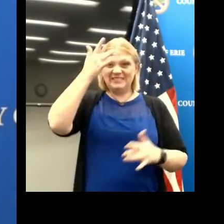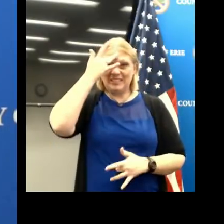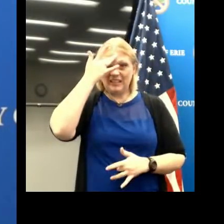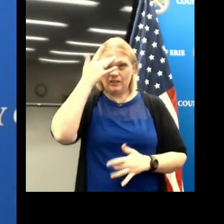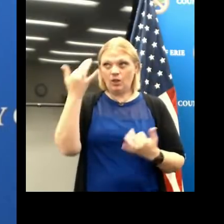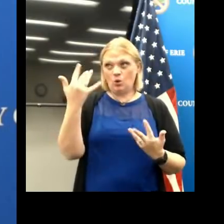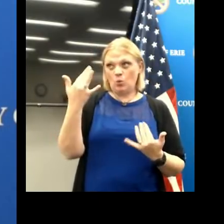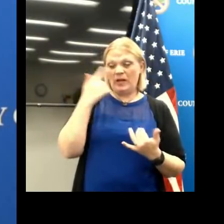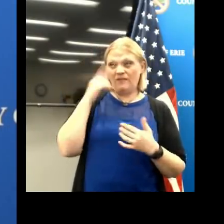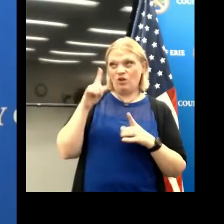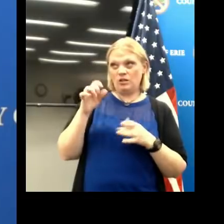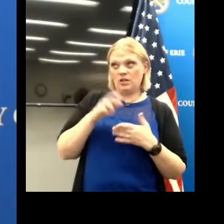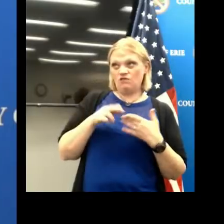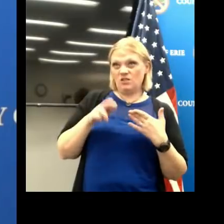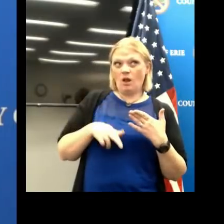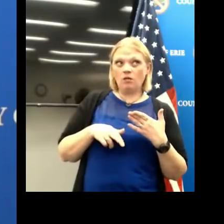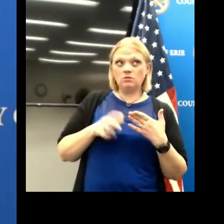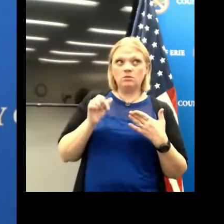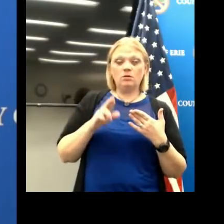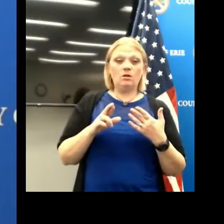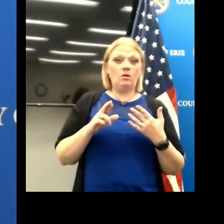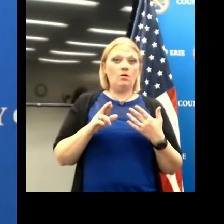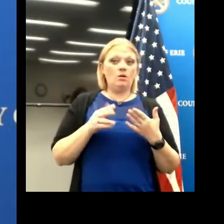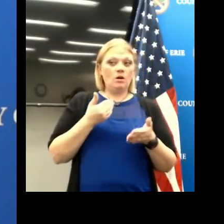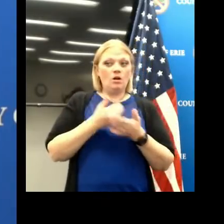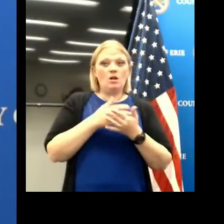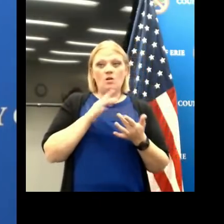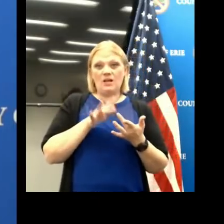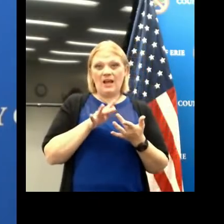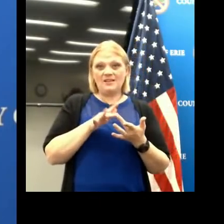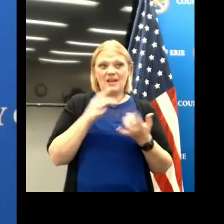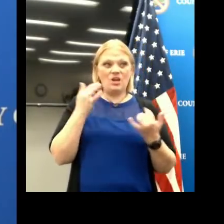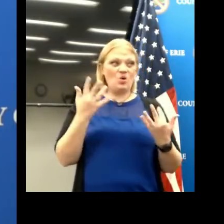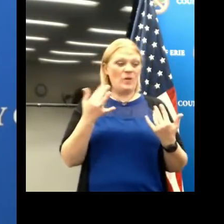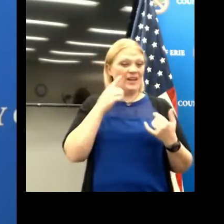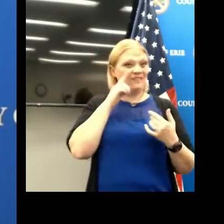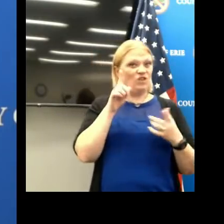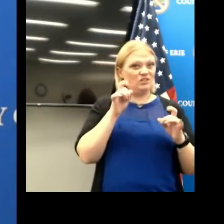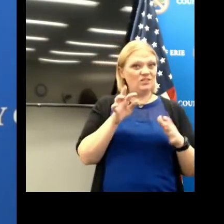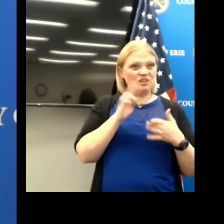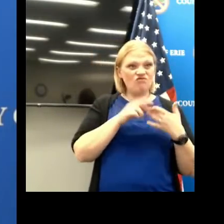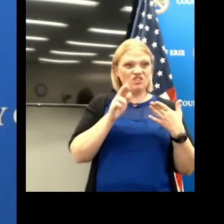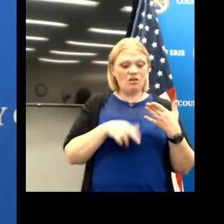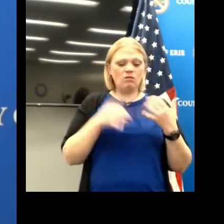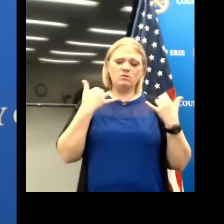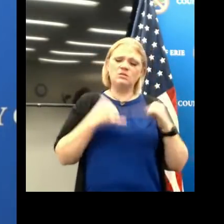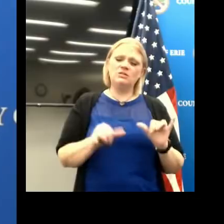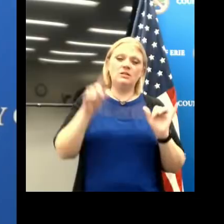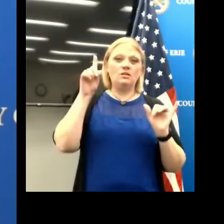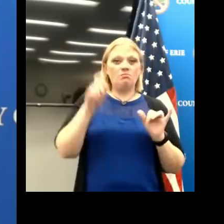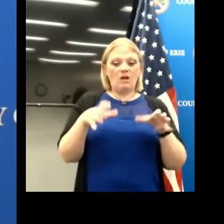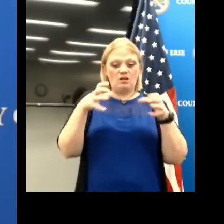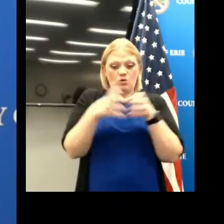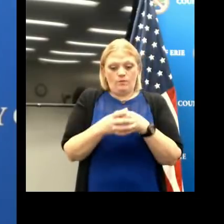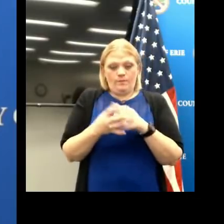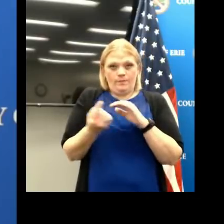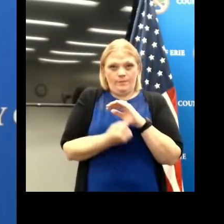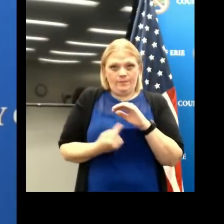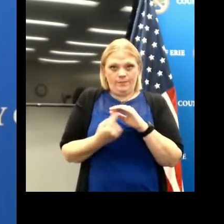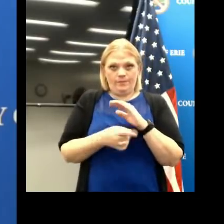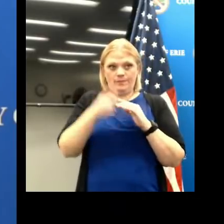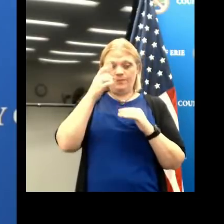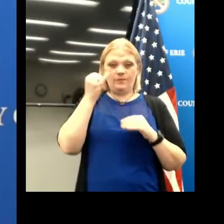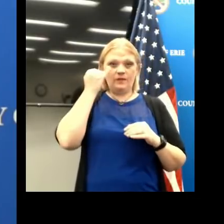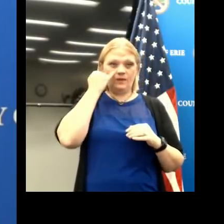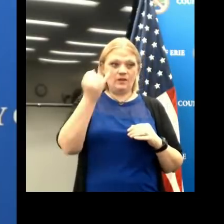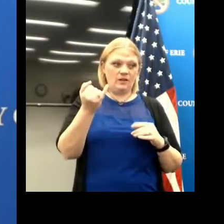waiting for your test result, or if you are a close contact and you're waiting for your test result, you still need to quarantine, because if I were a